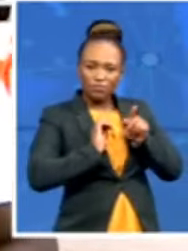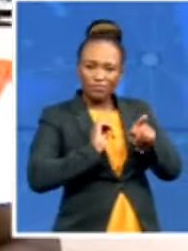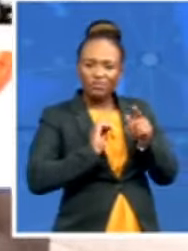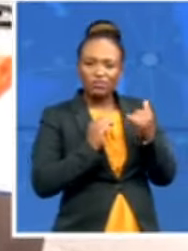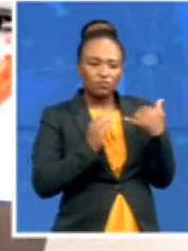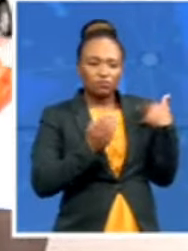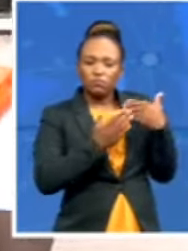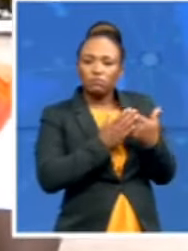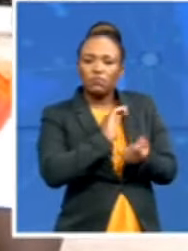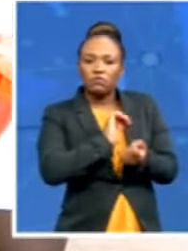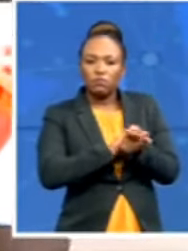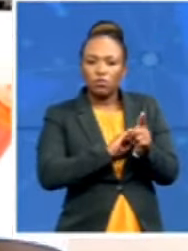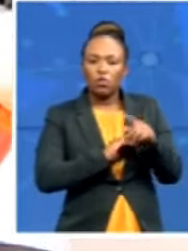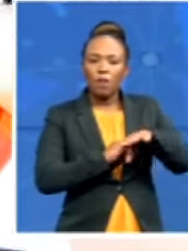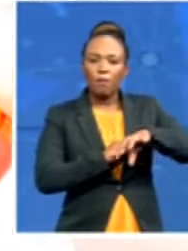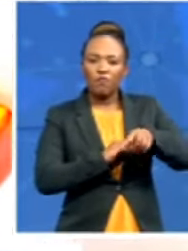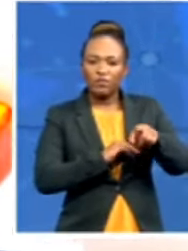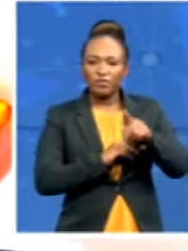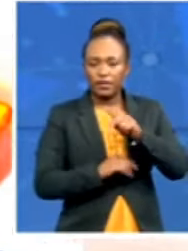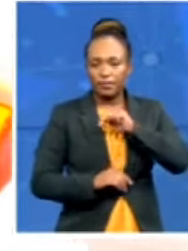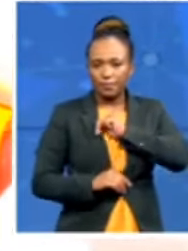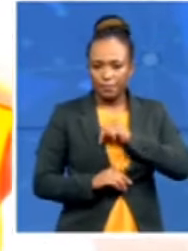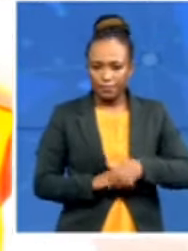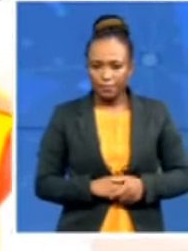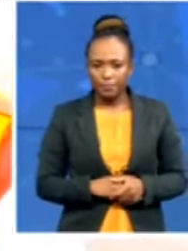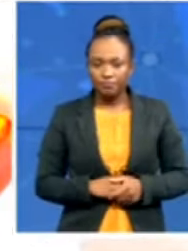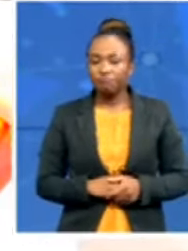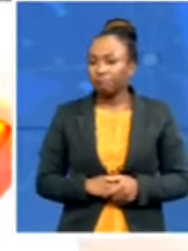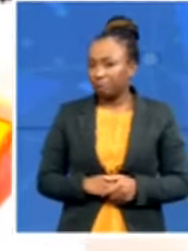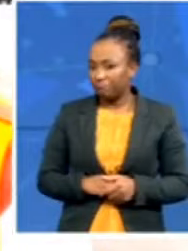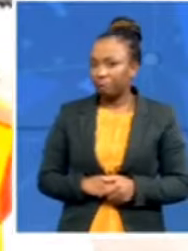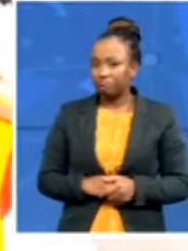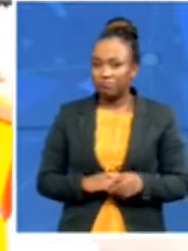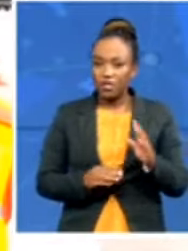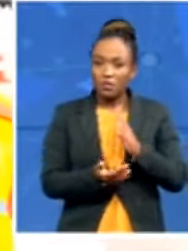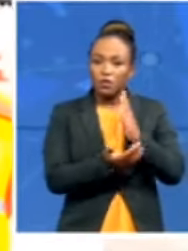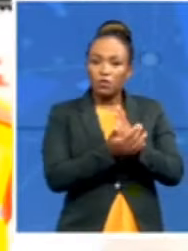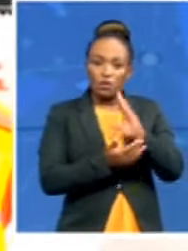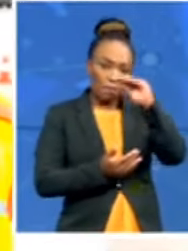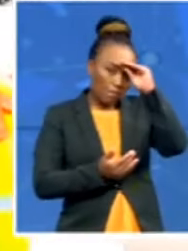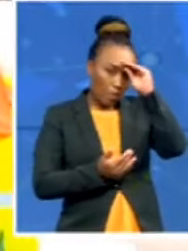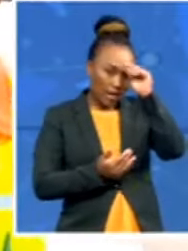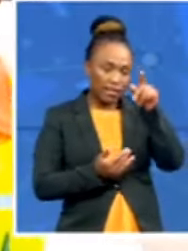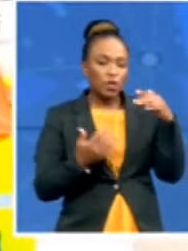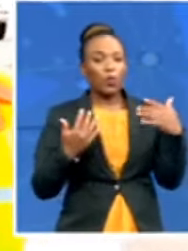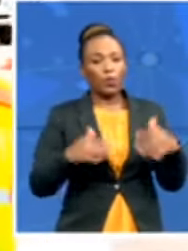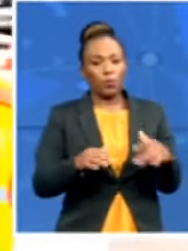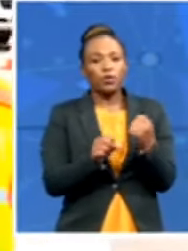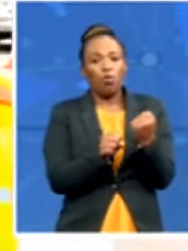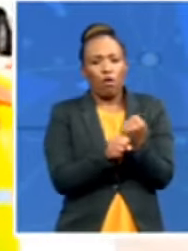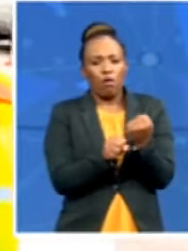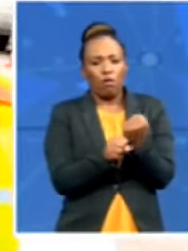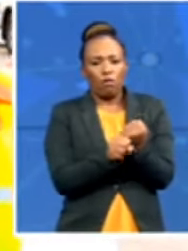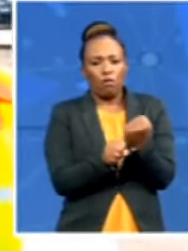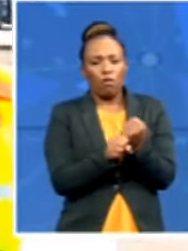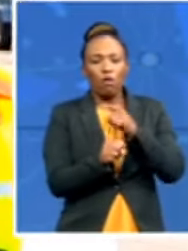of KwaZulu-Natal. Surely police have got their hands on the deck, as we are trying to ensure that you are sparing no efforts